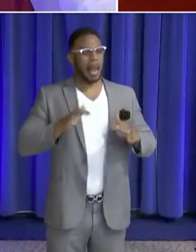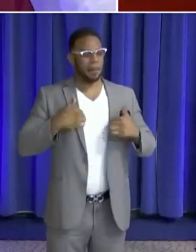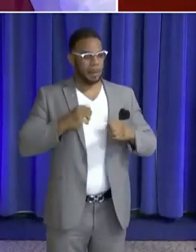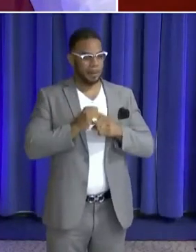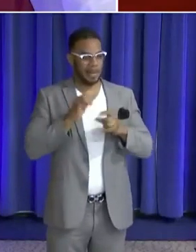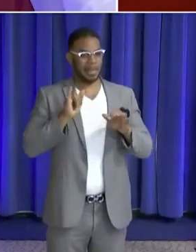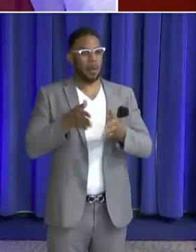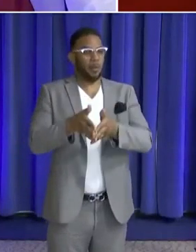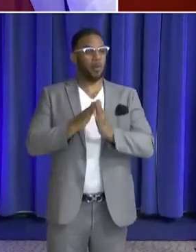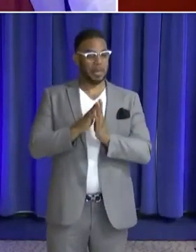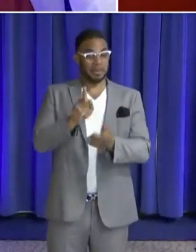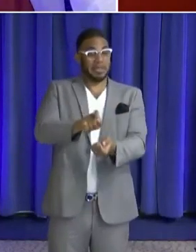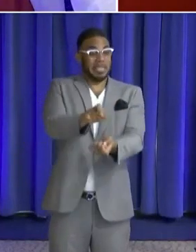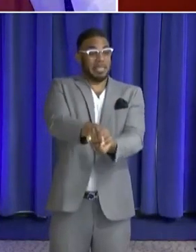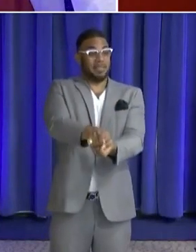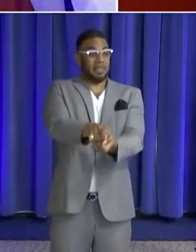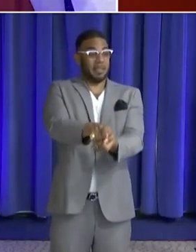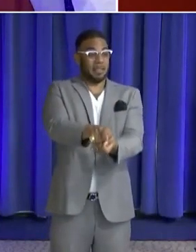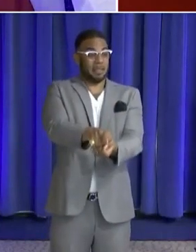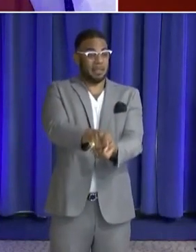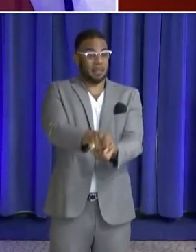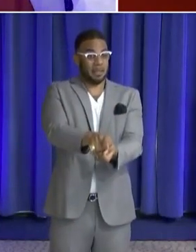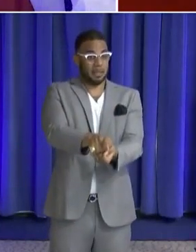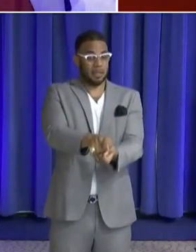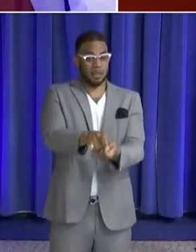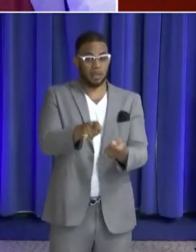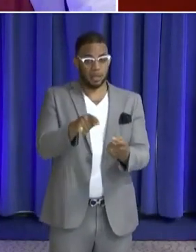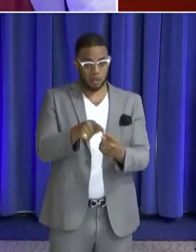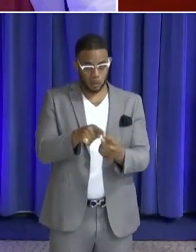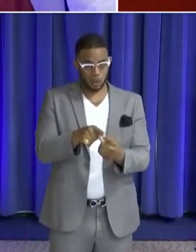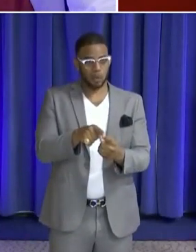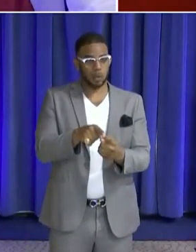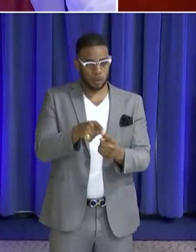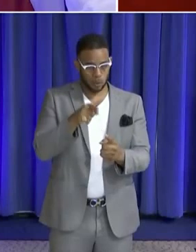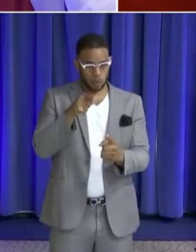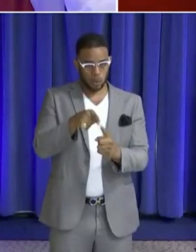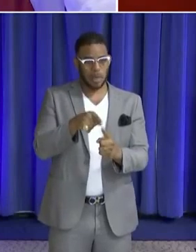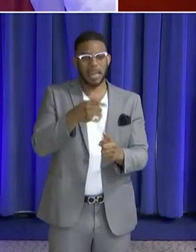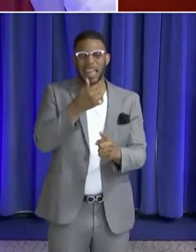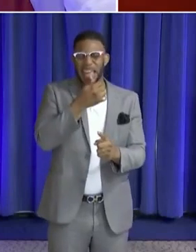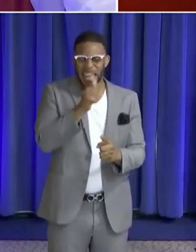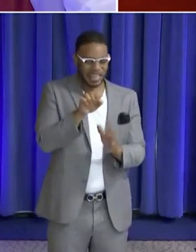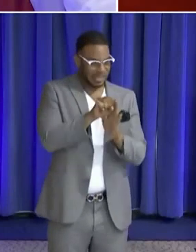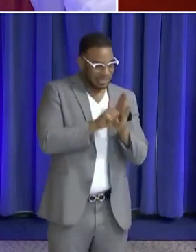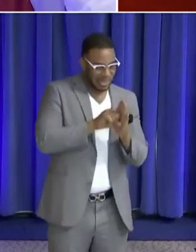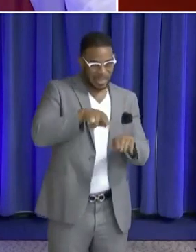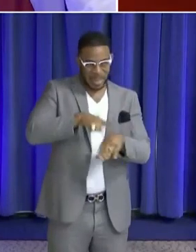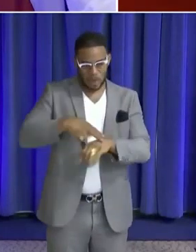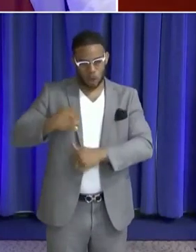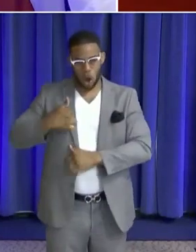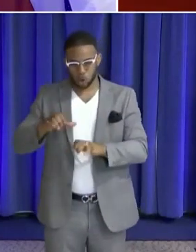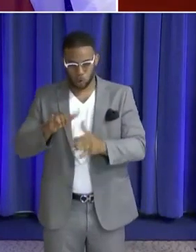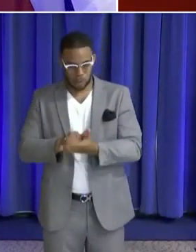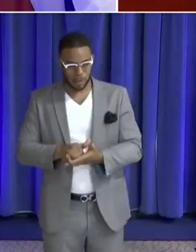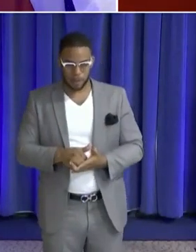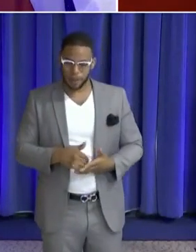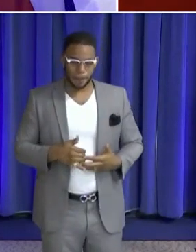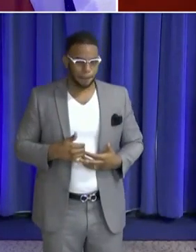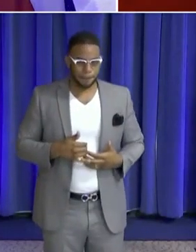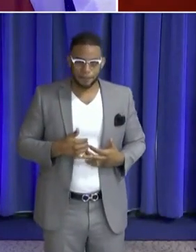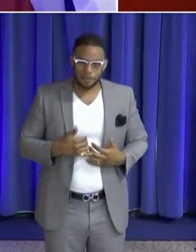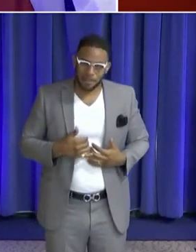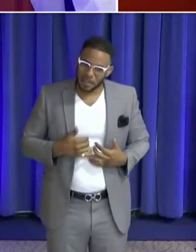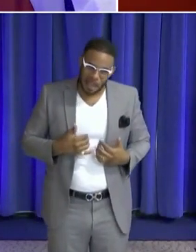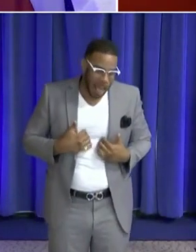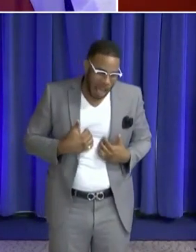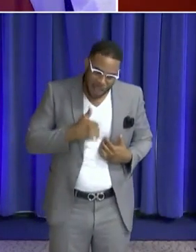that request specifically to any state National Guard to do that. I have not done